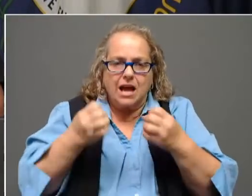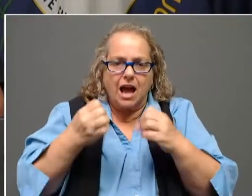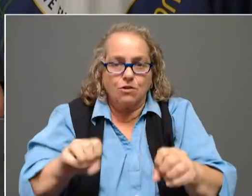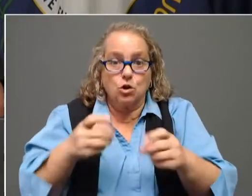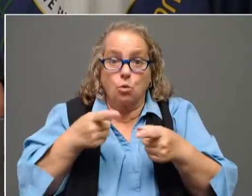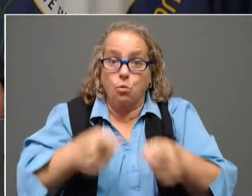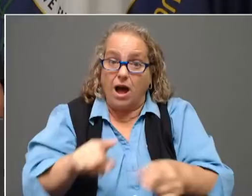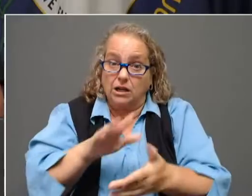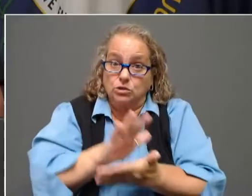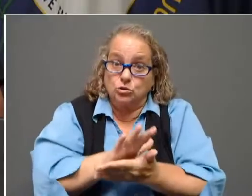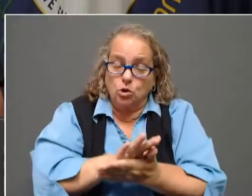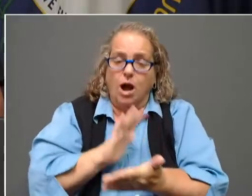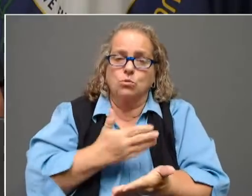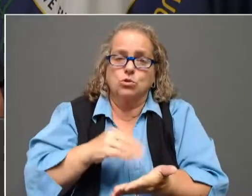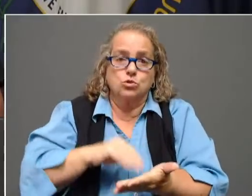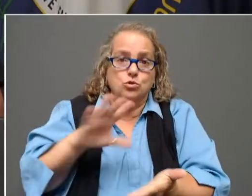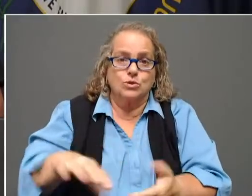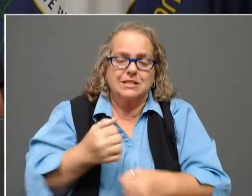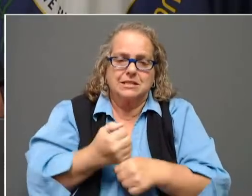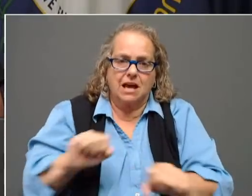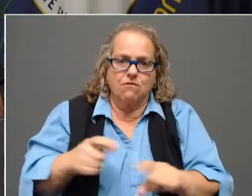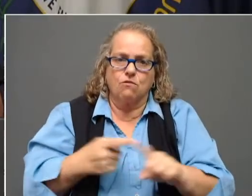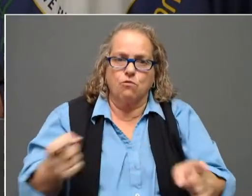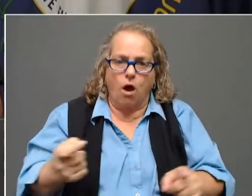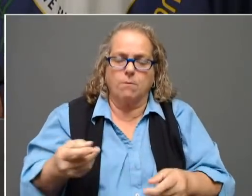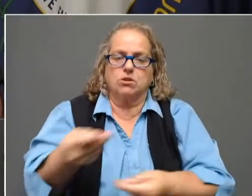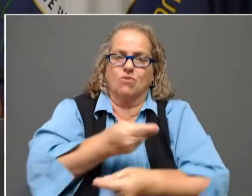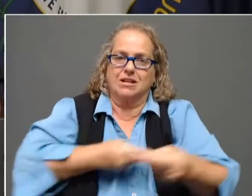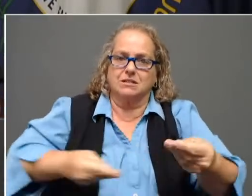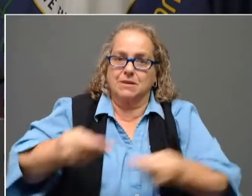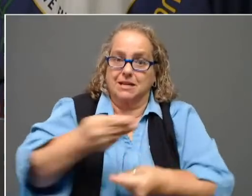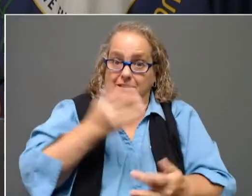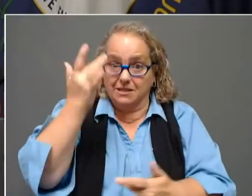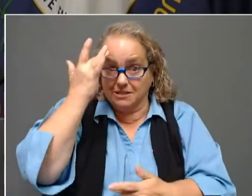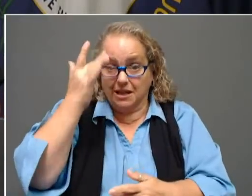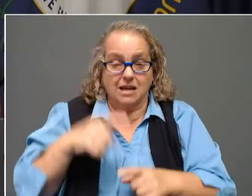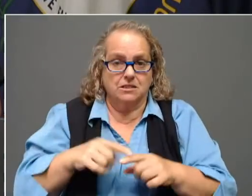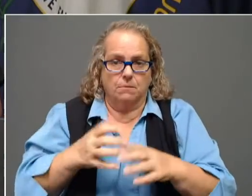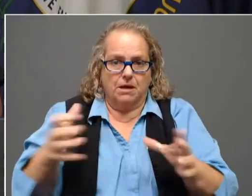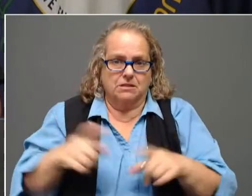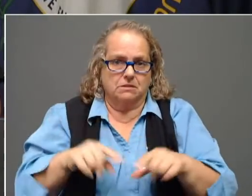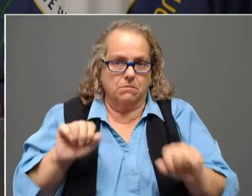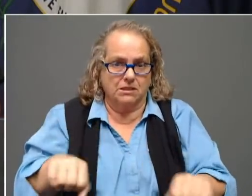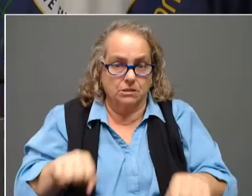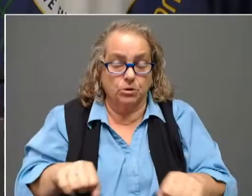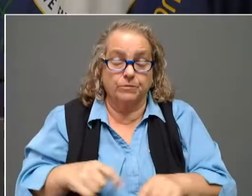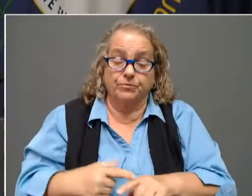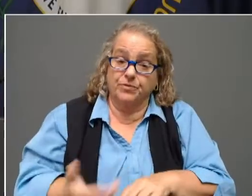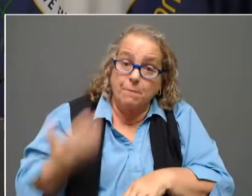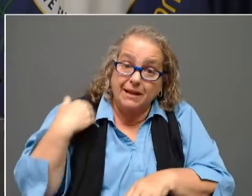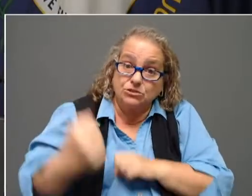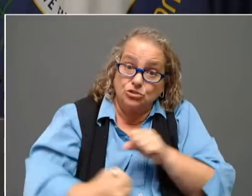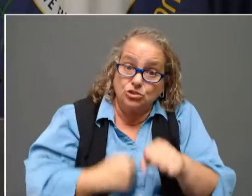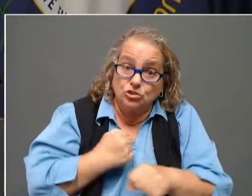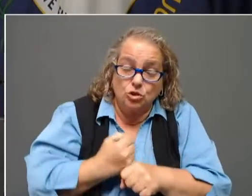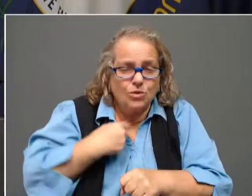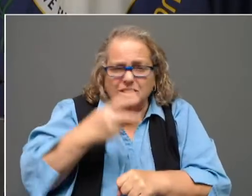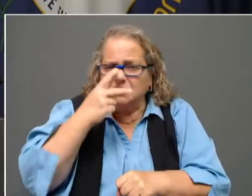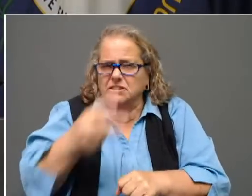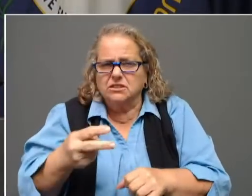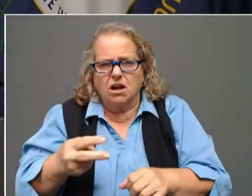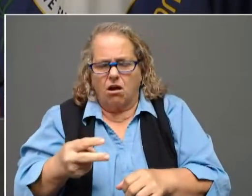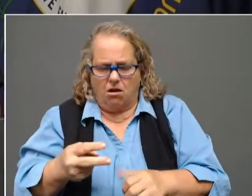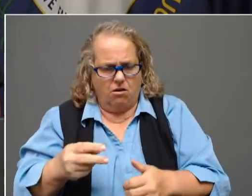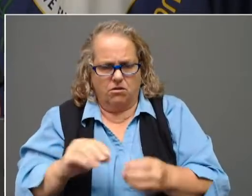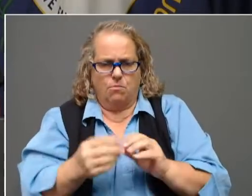safe from the transmission as they can possibly be. This past year, we saw firsthand how important our